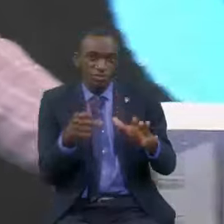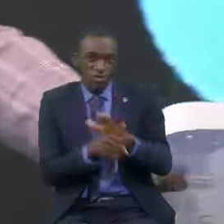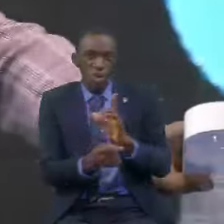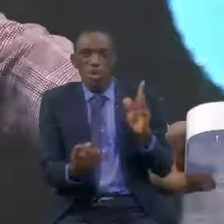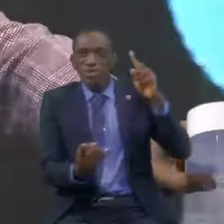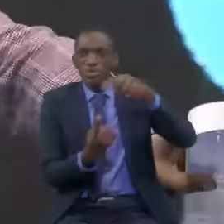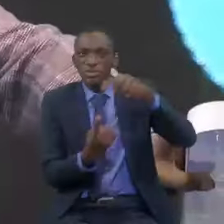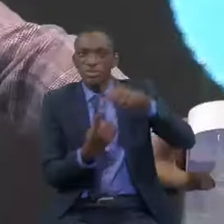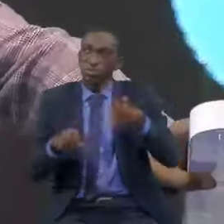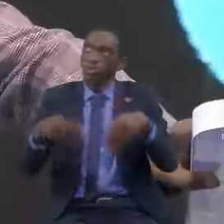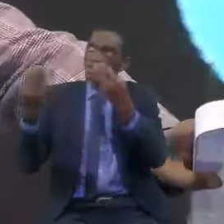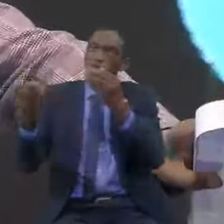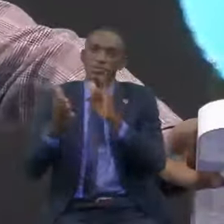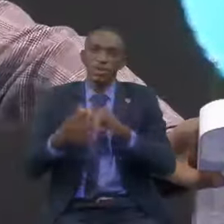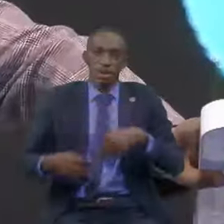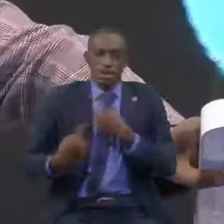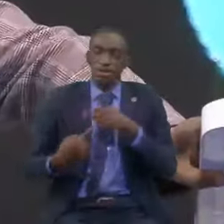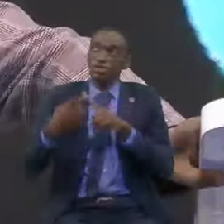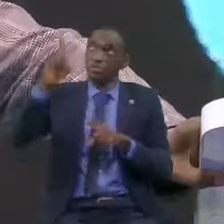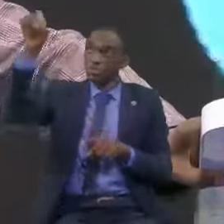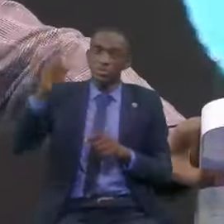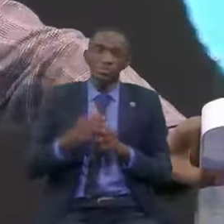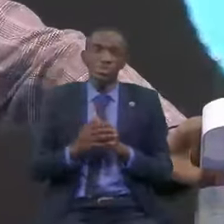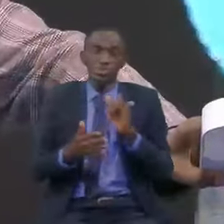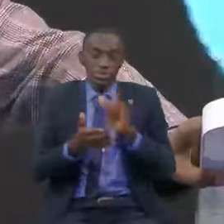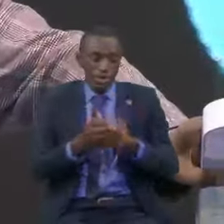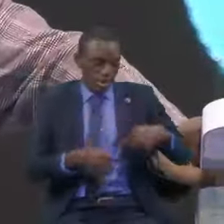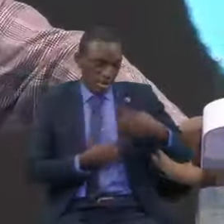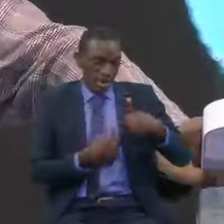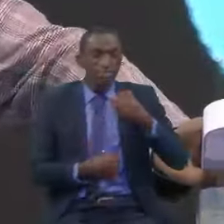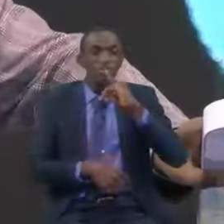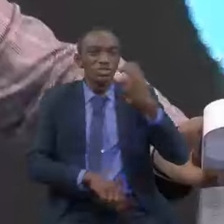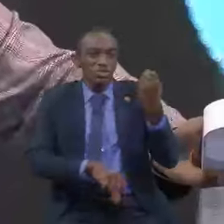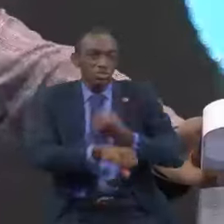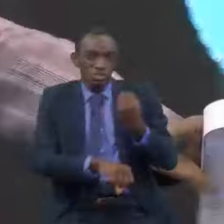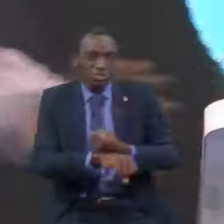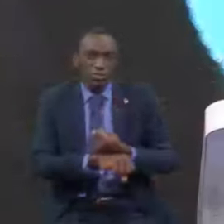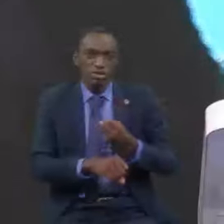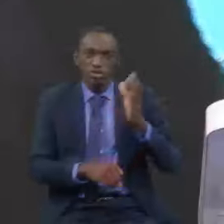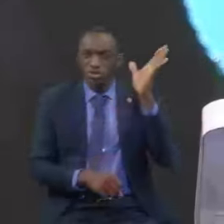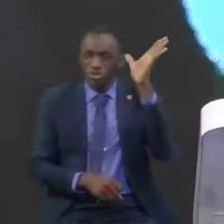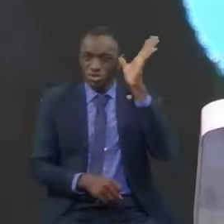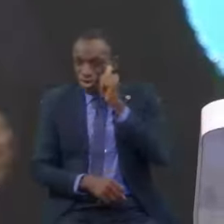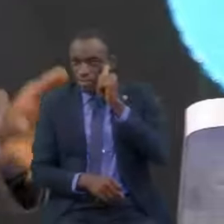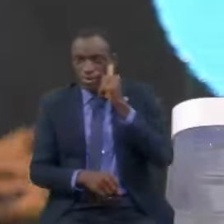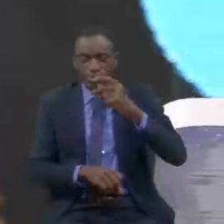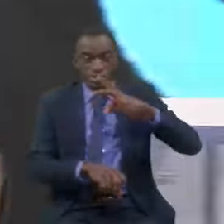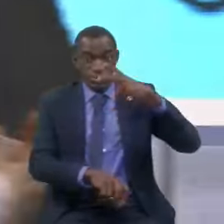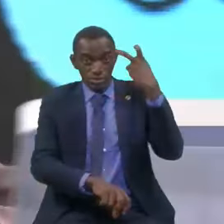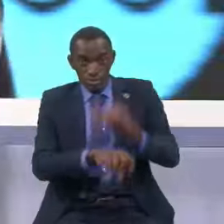him. That heart is stony, stubborn, rebellious,